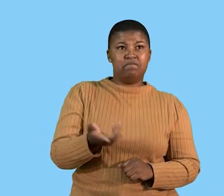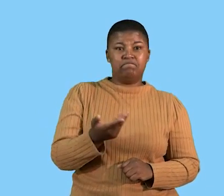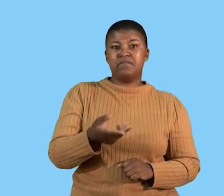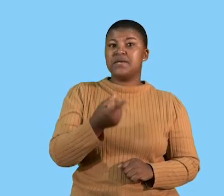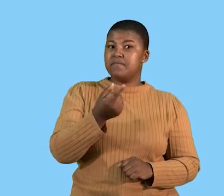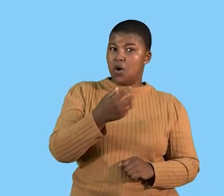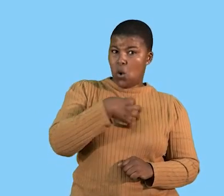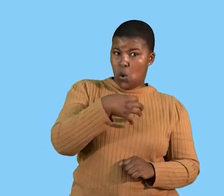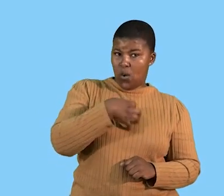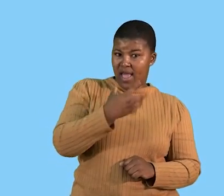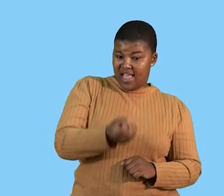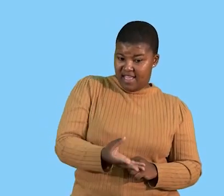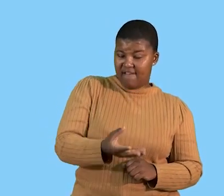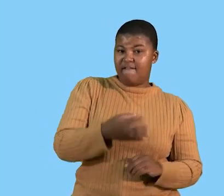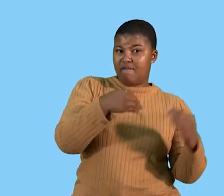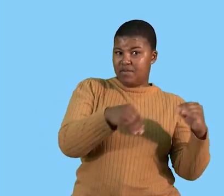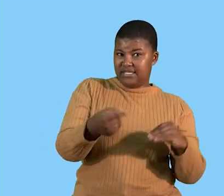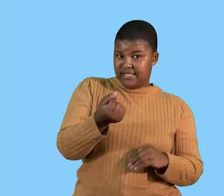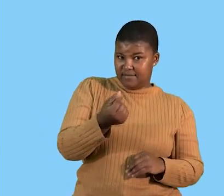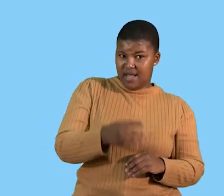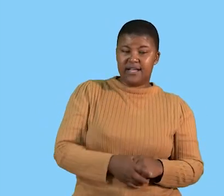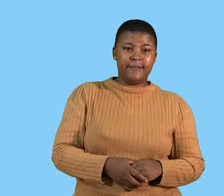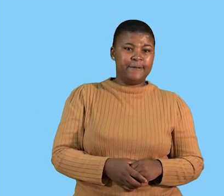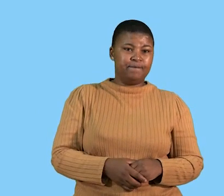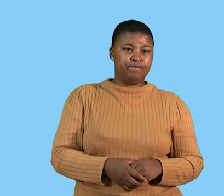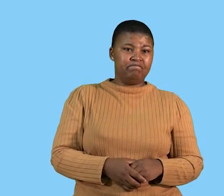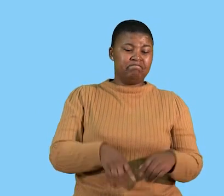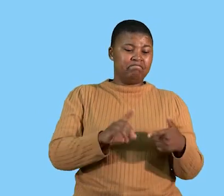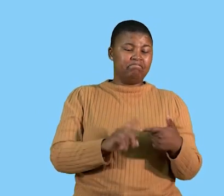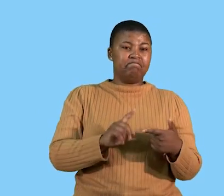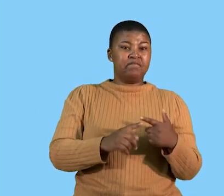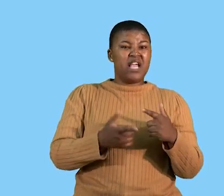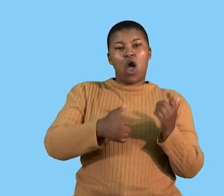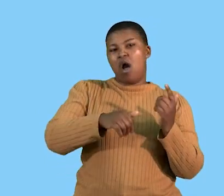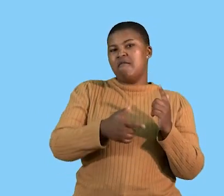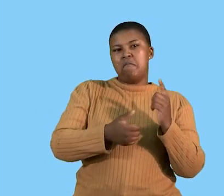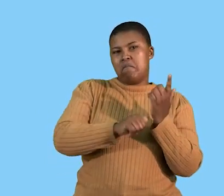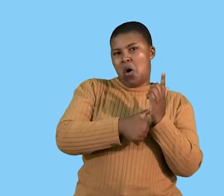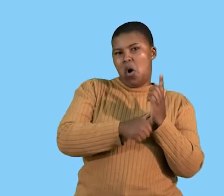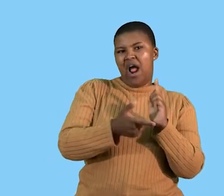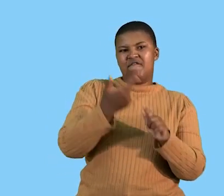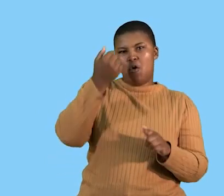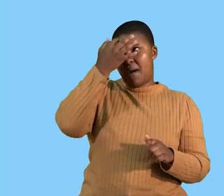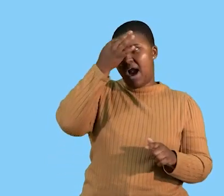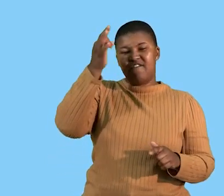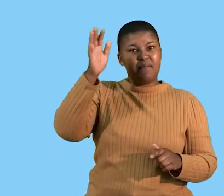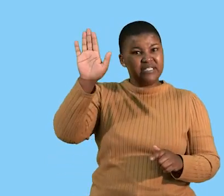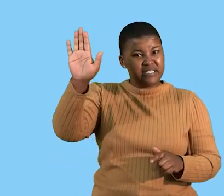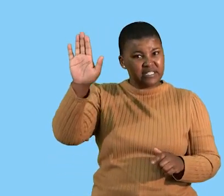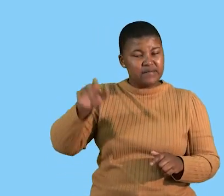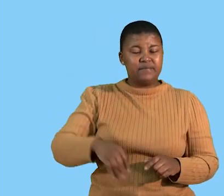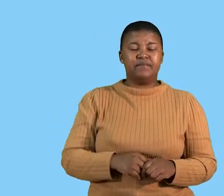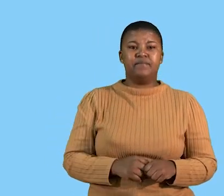capital, it can be money the owner provides, a grant, usually from the government.